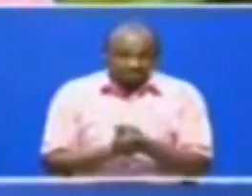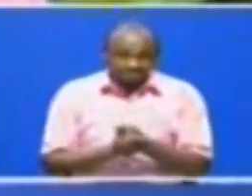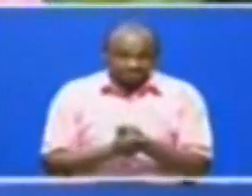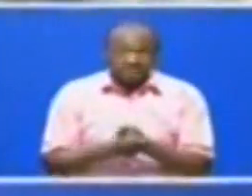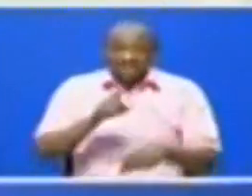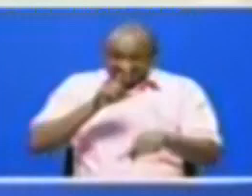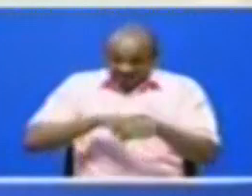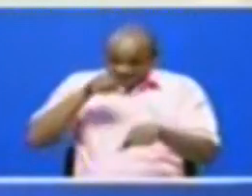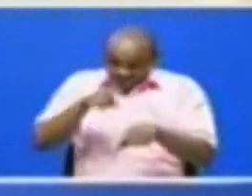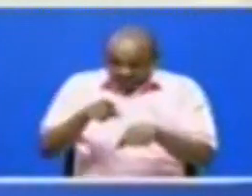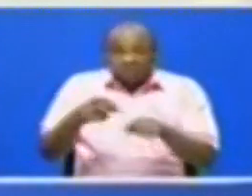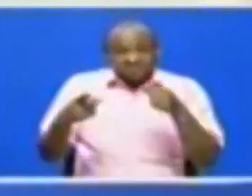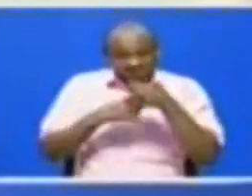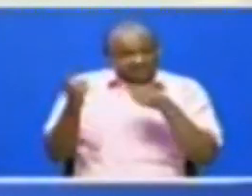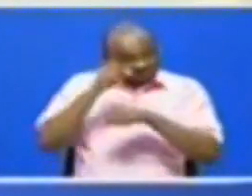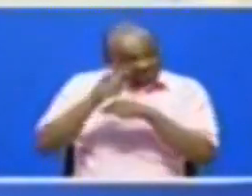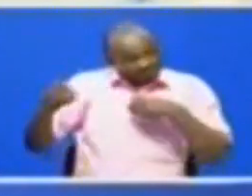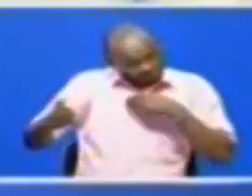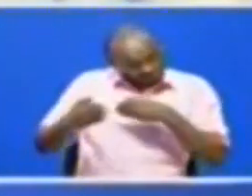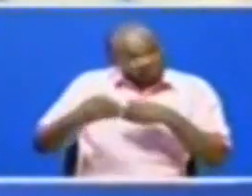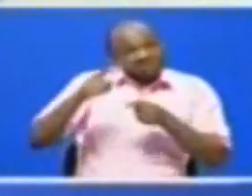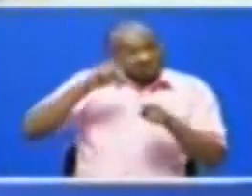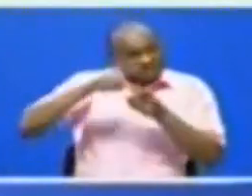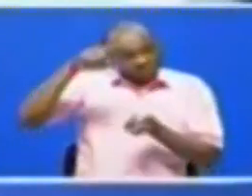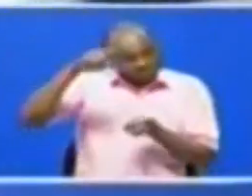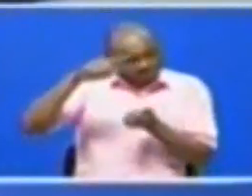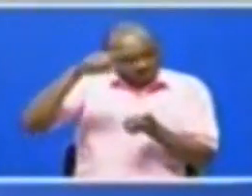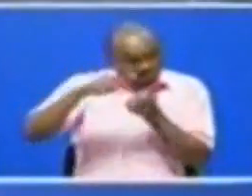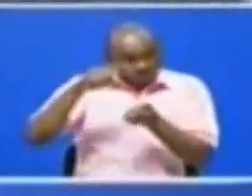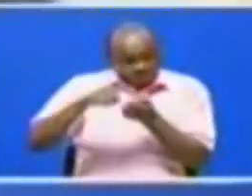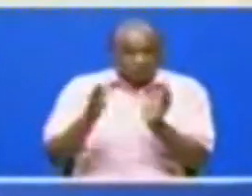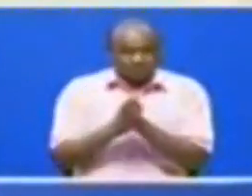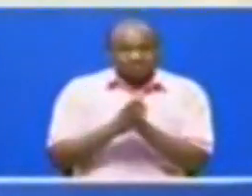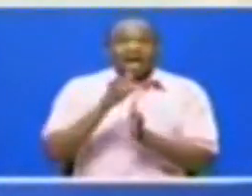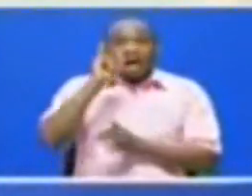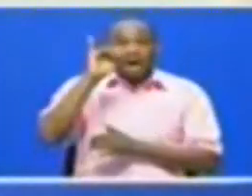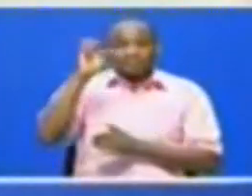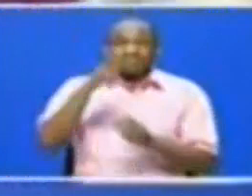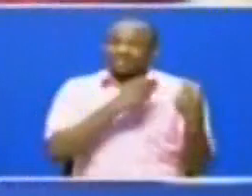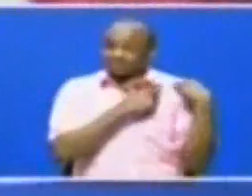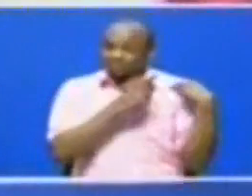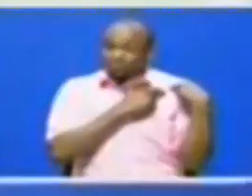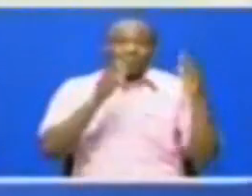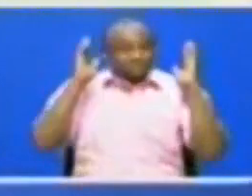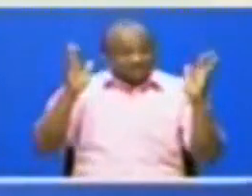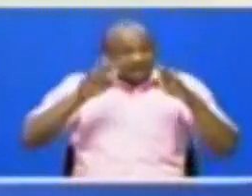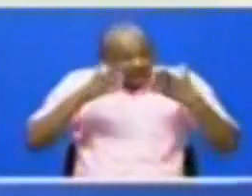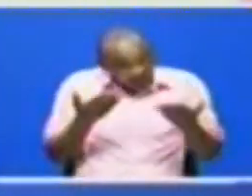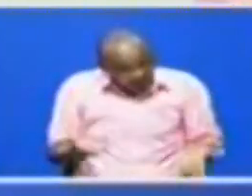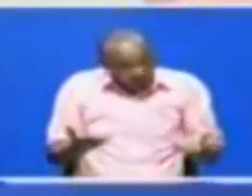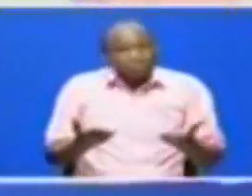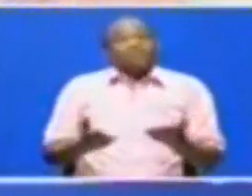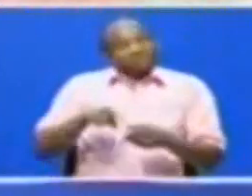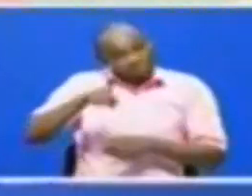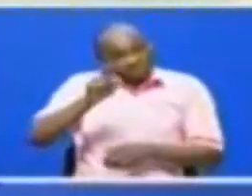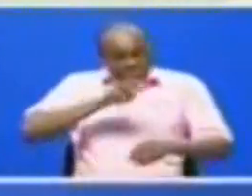countdown continues to the 60 days deadline, the spotlight, it appears, will remain on the IEBC, particularly on how the Chebukati team